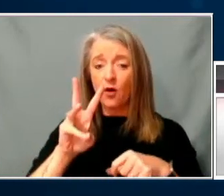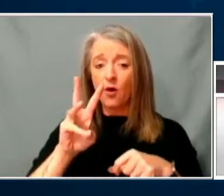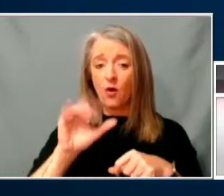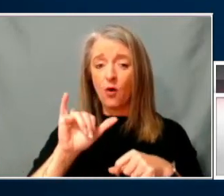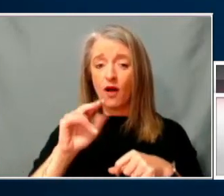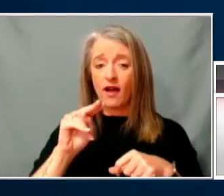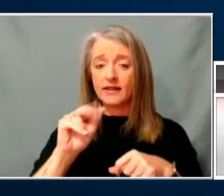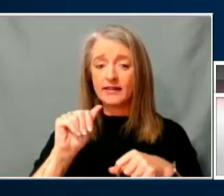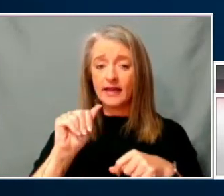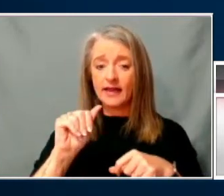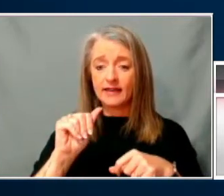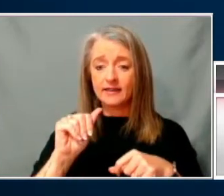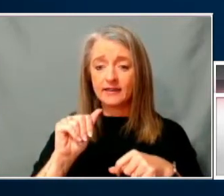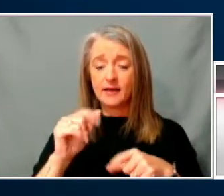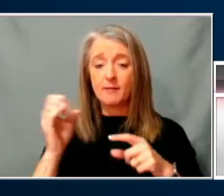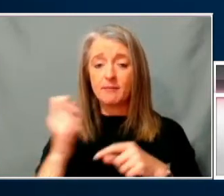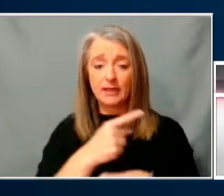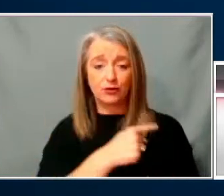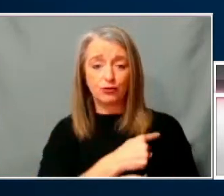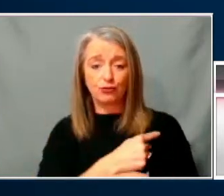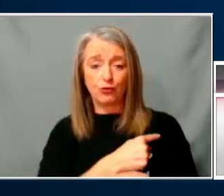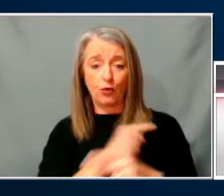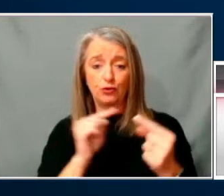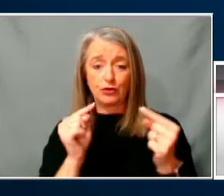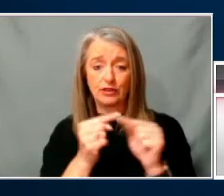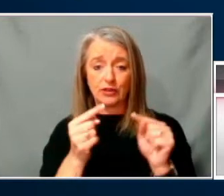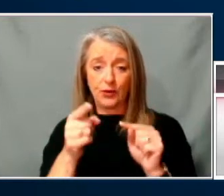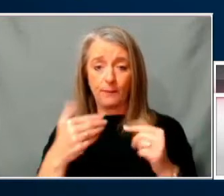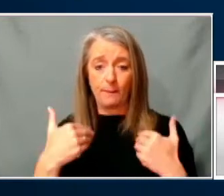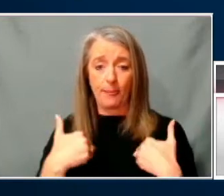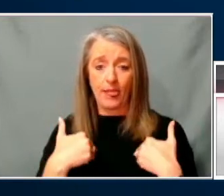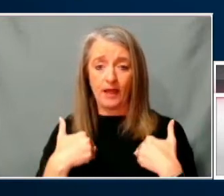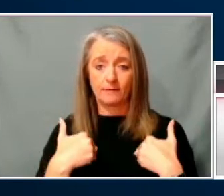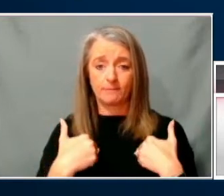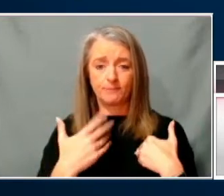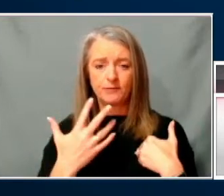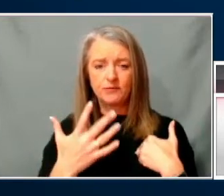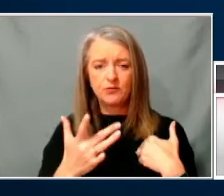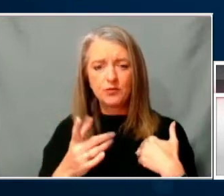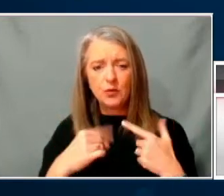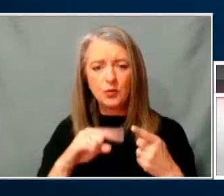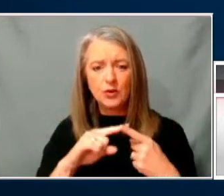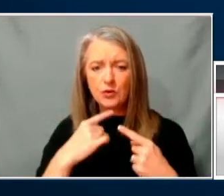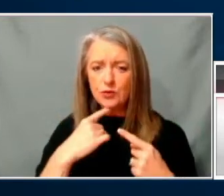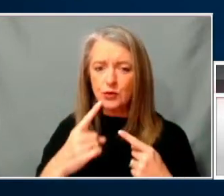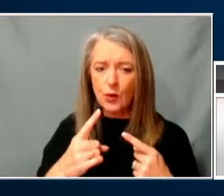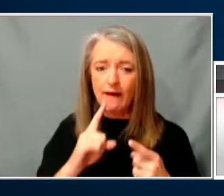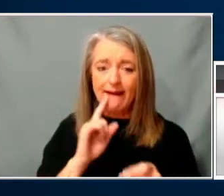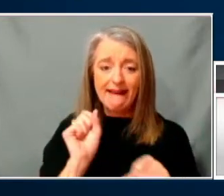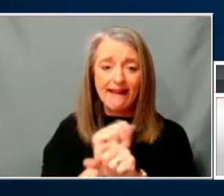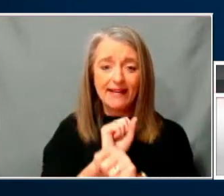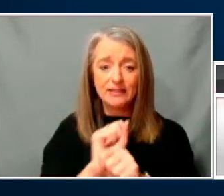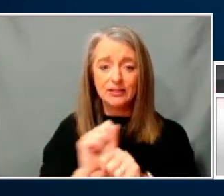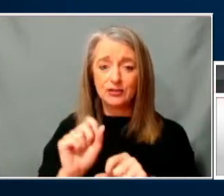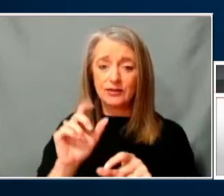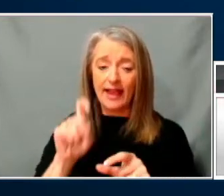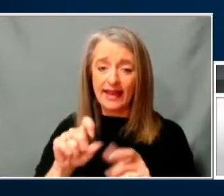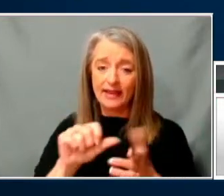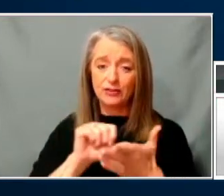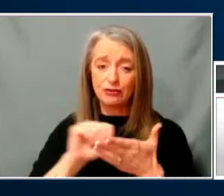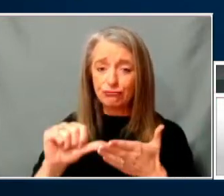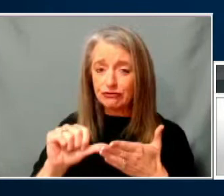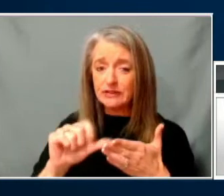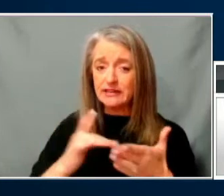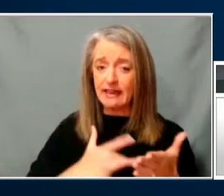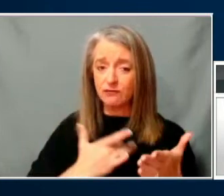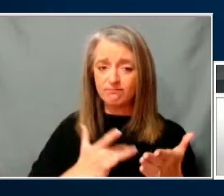injury for a moment that you had. I wanted to know what that was like when you were told that you would actually, when Dr. Schroepel told you would need surgery for this.